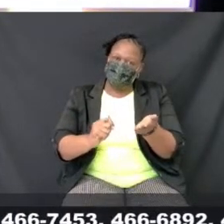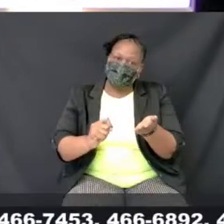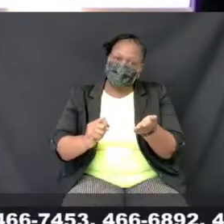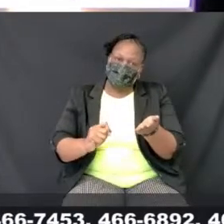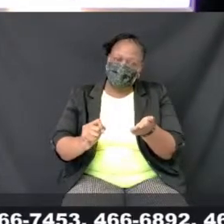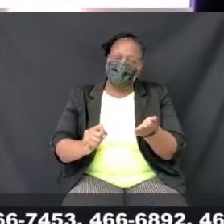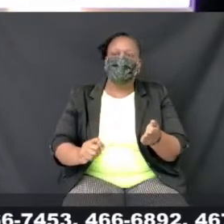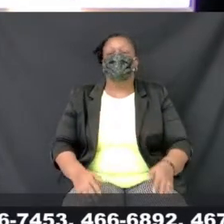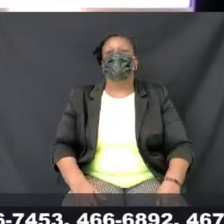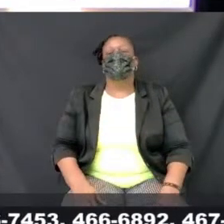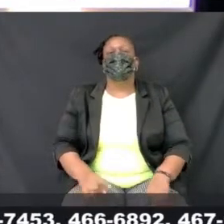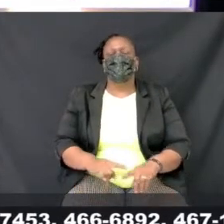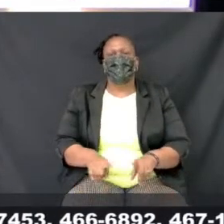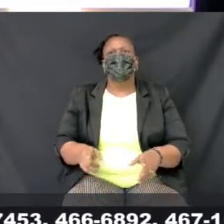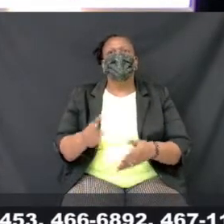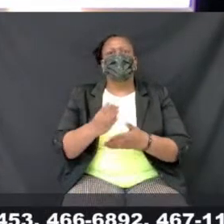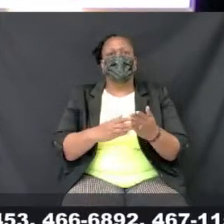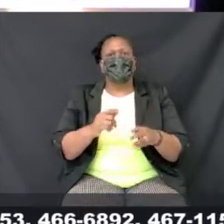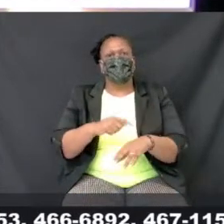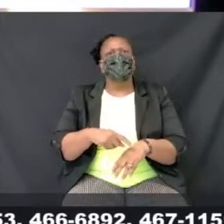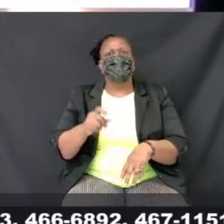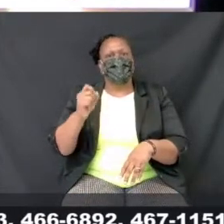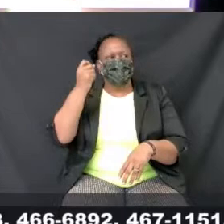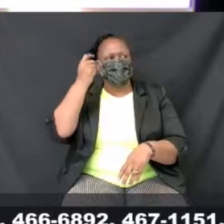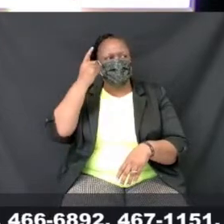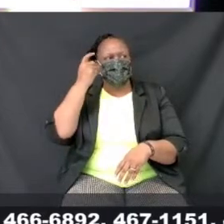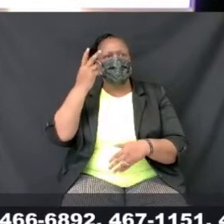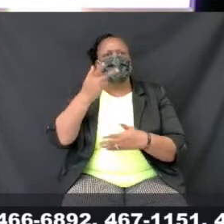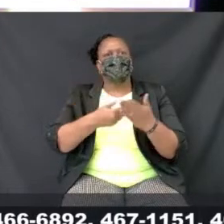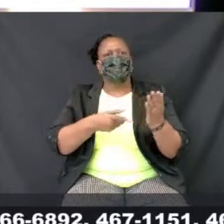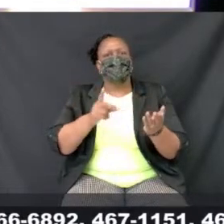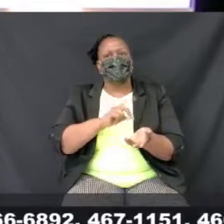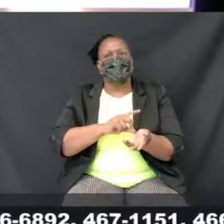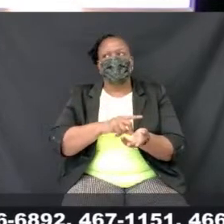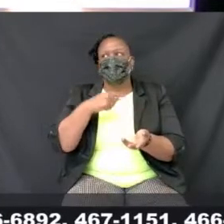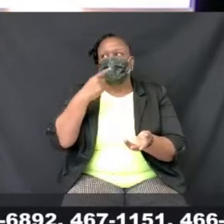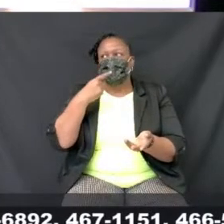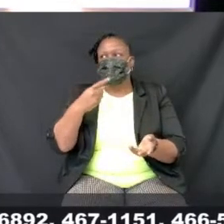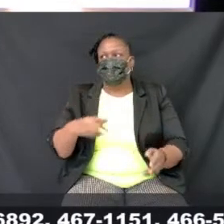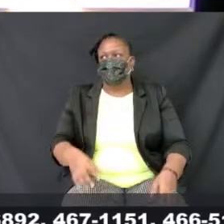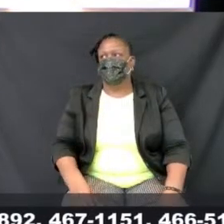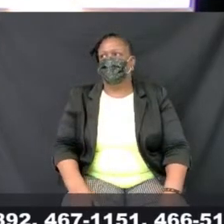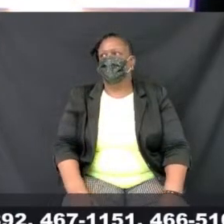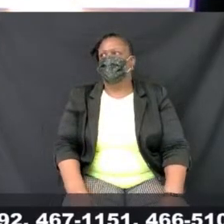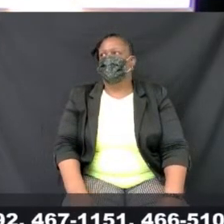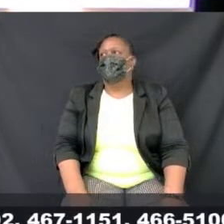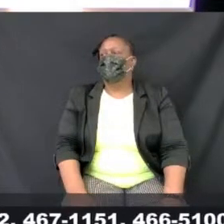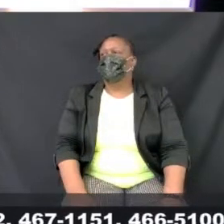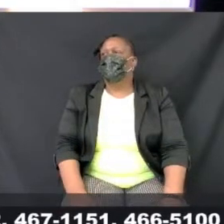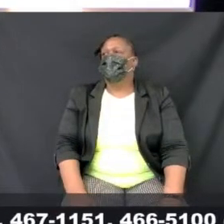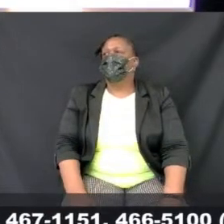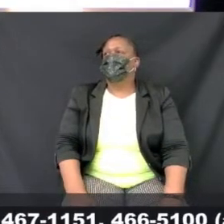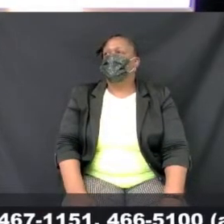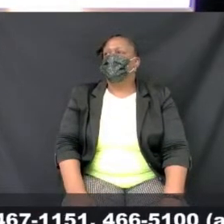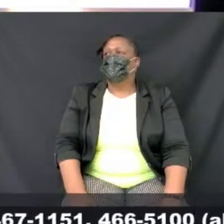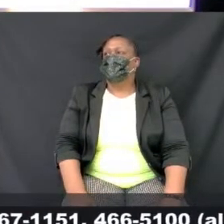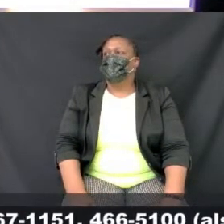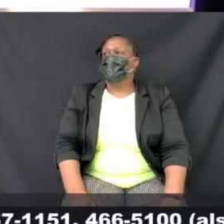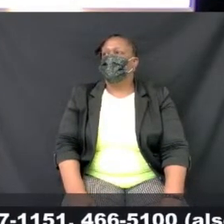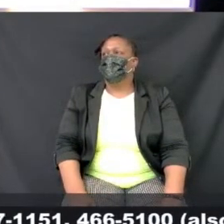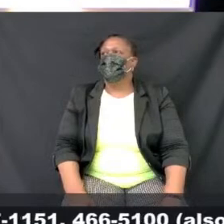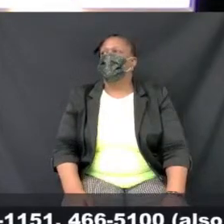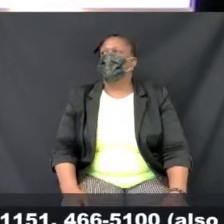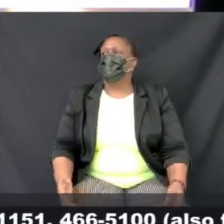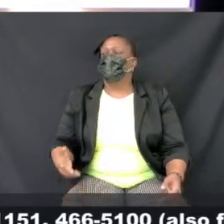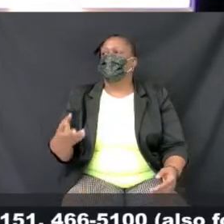you very clearly in your presentation. The other thing is that the hand